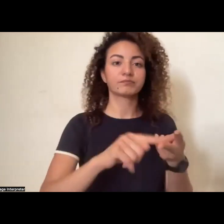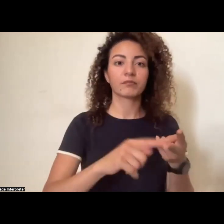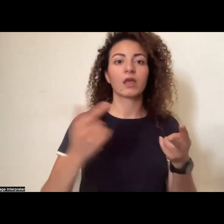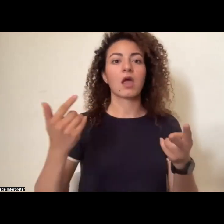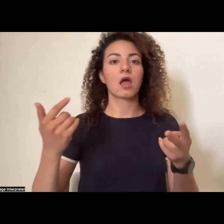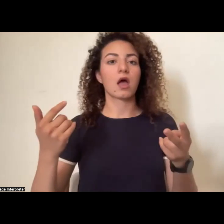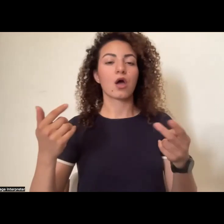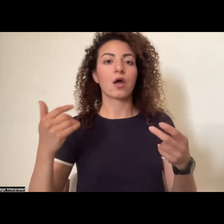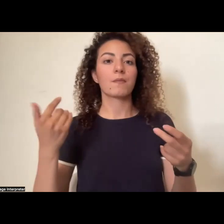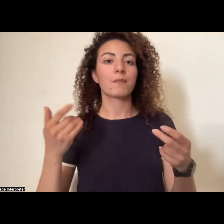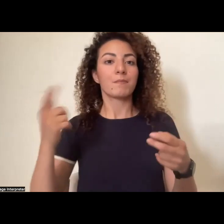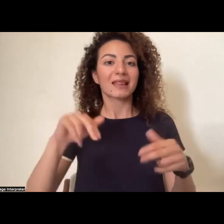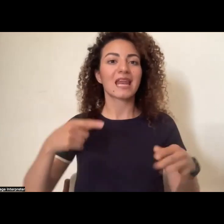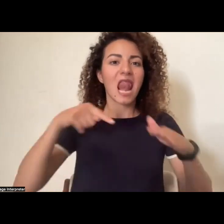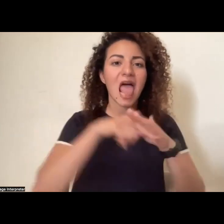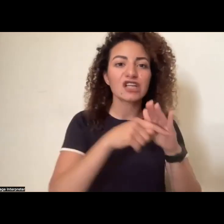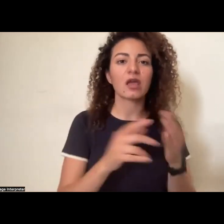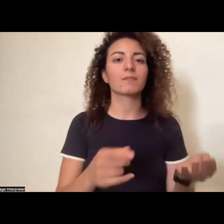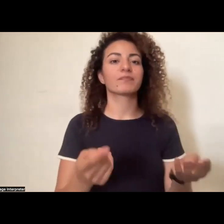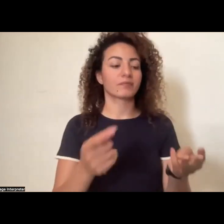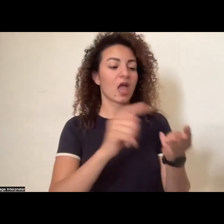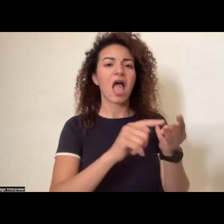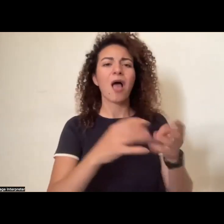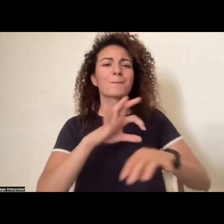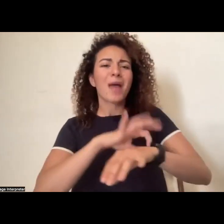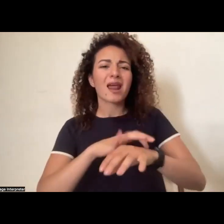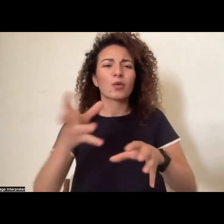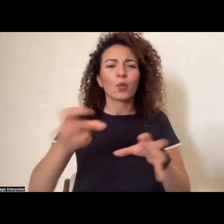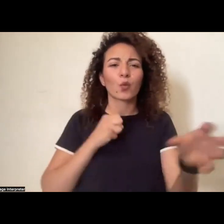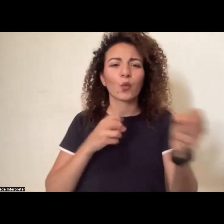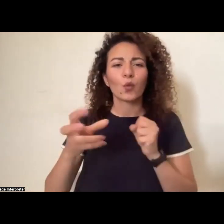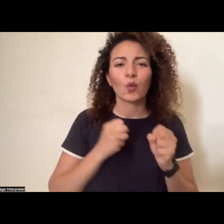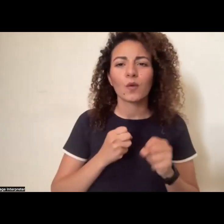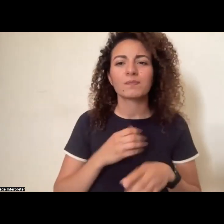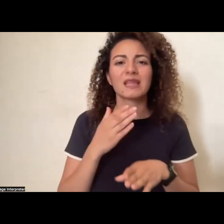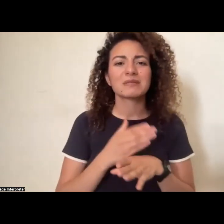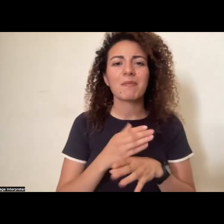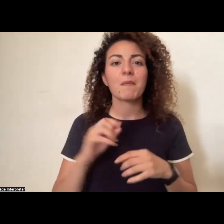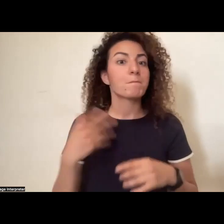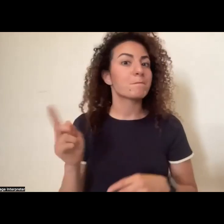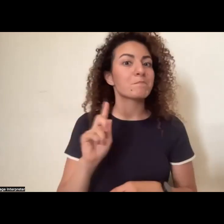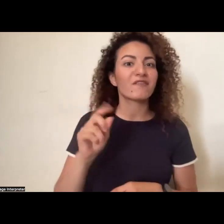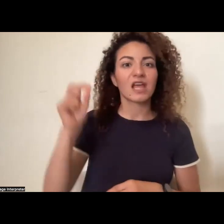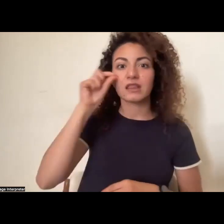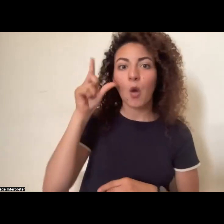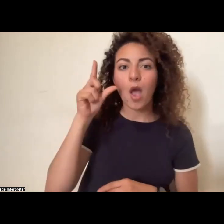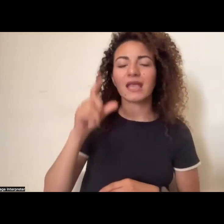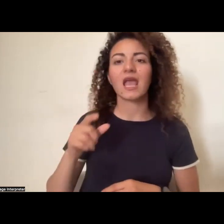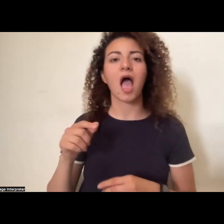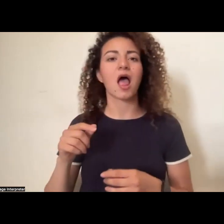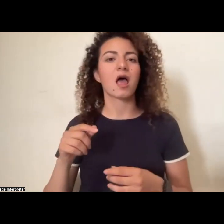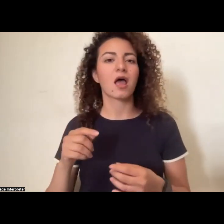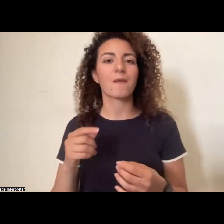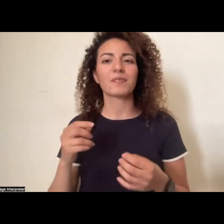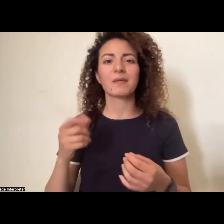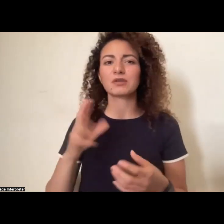from informal settlements, catching diseases whereby, for example, there is no awareness on polio. So there is a